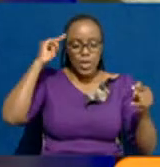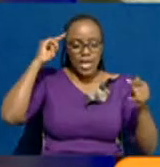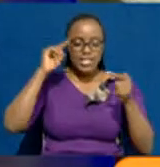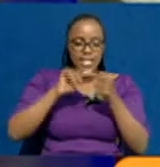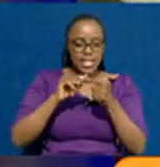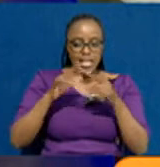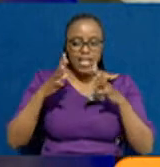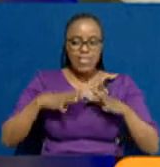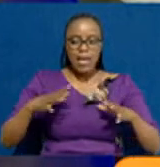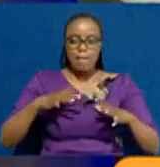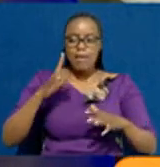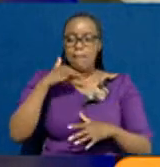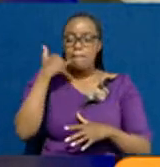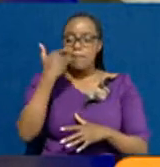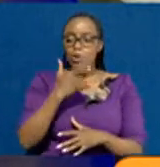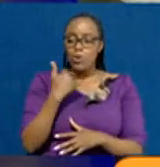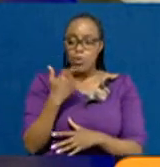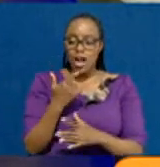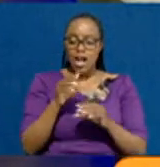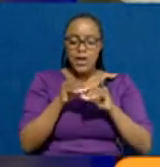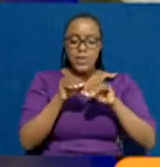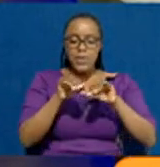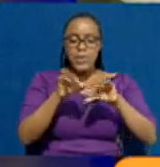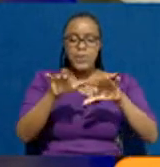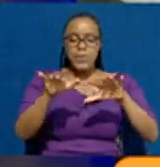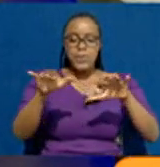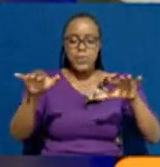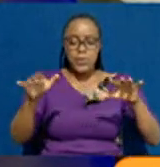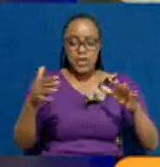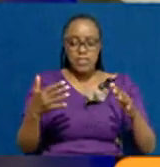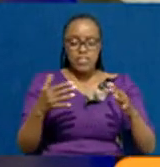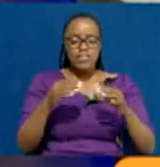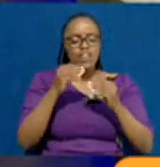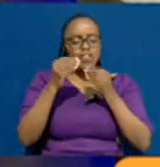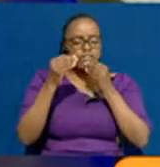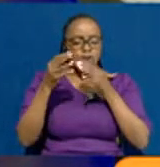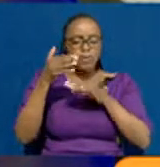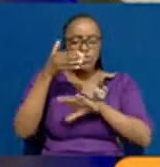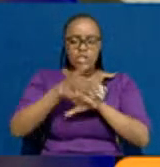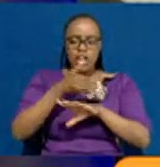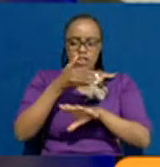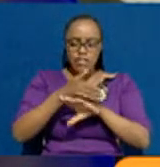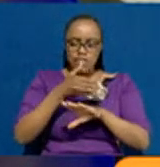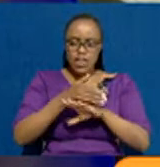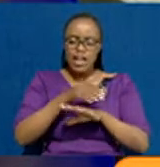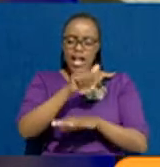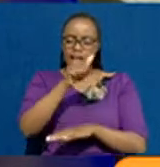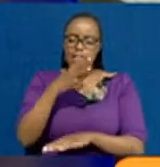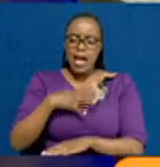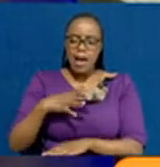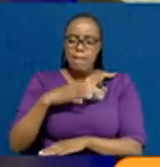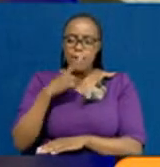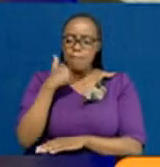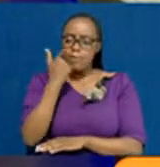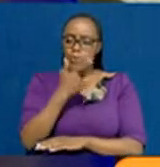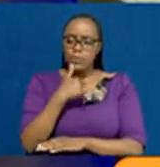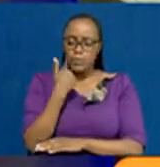the people who are spreading false information, and especially those who